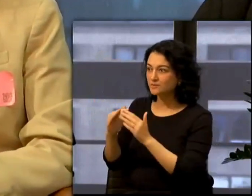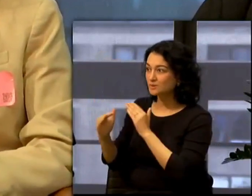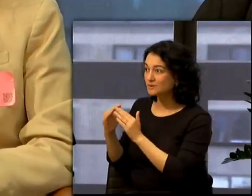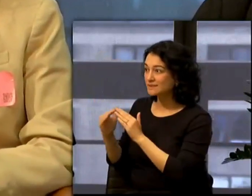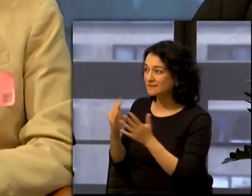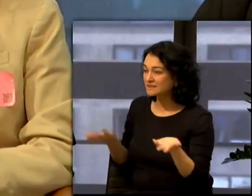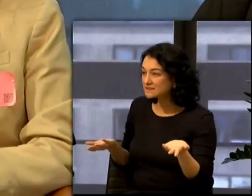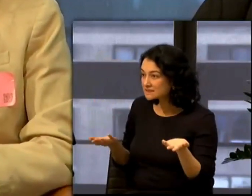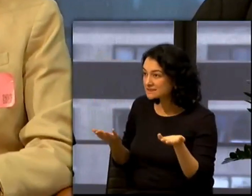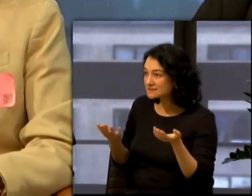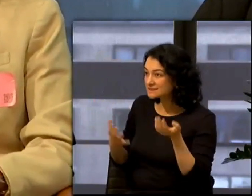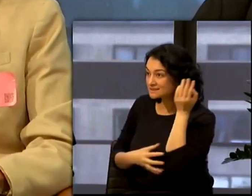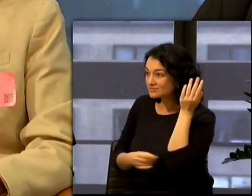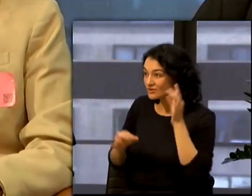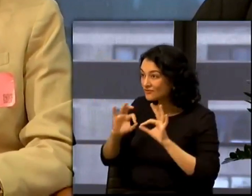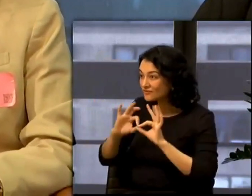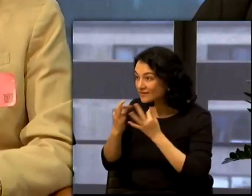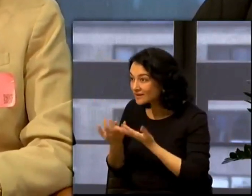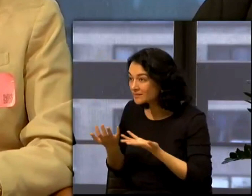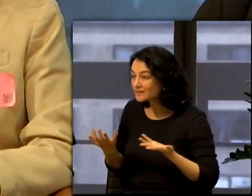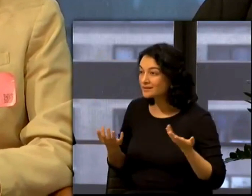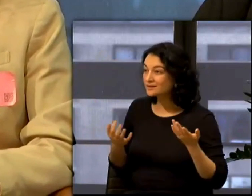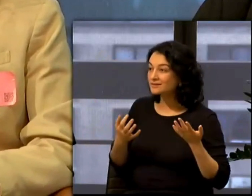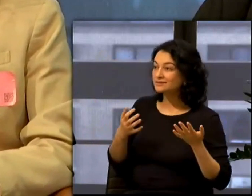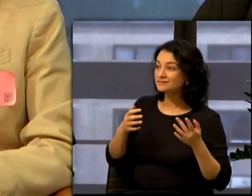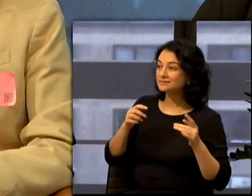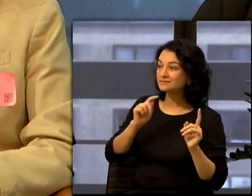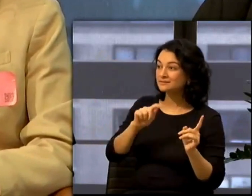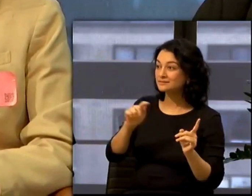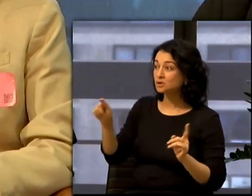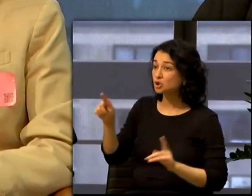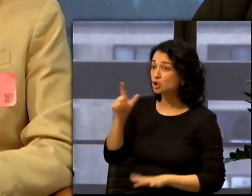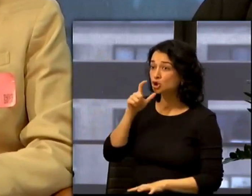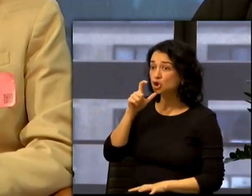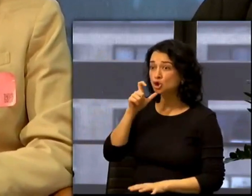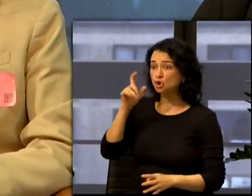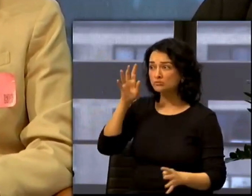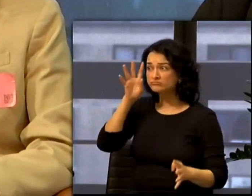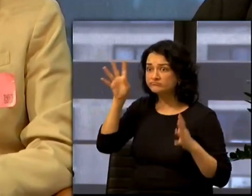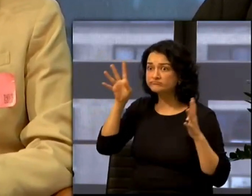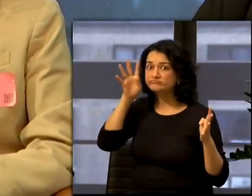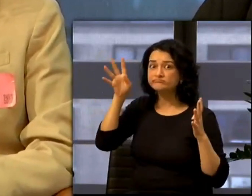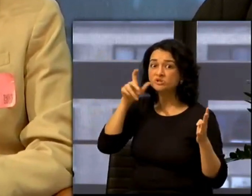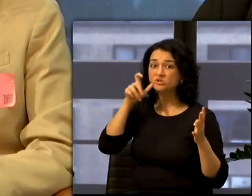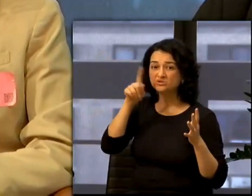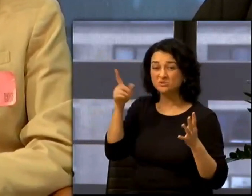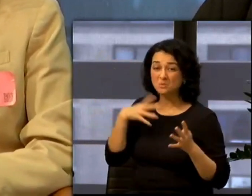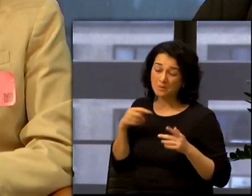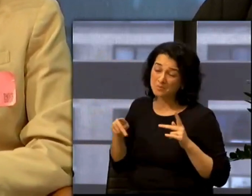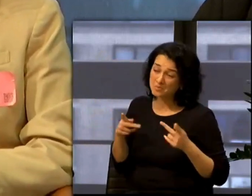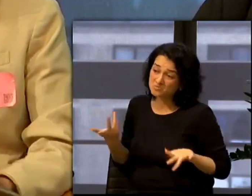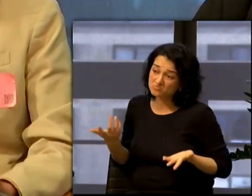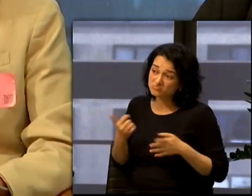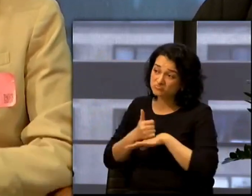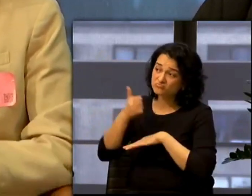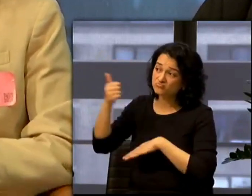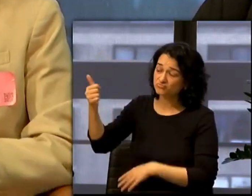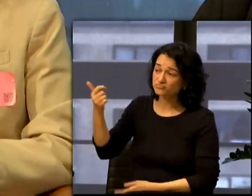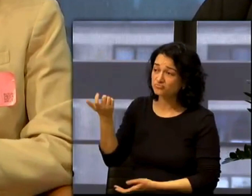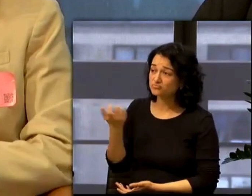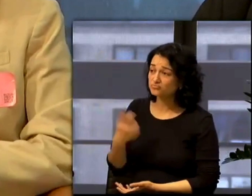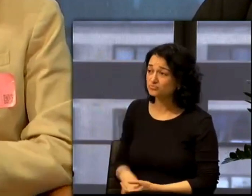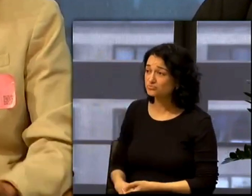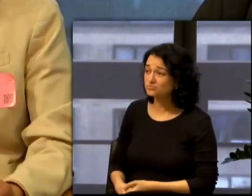So I guess my big takeaway is just to make sure that we really do demand that all of our communities, everybody's going to be